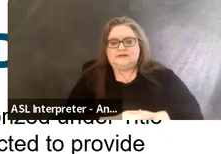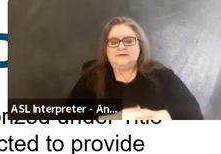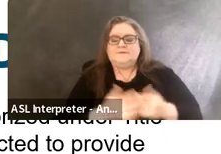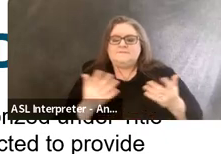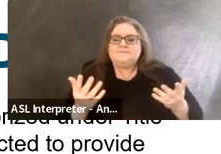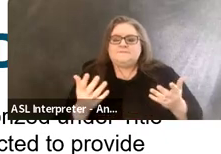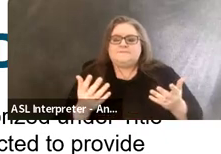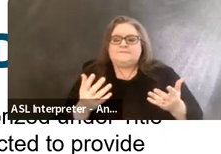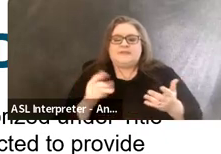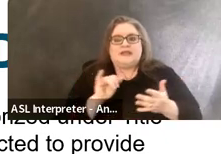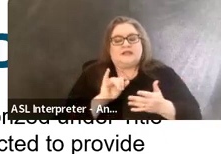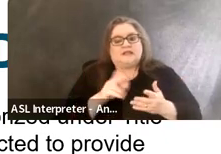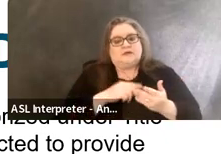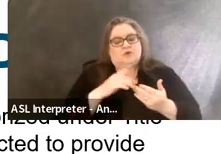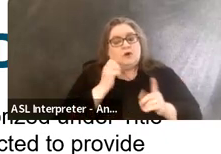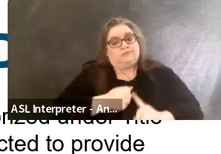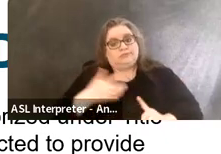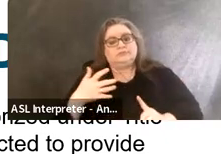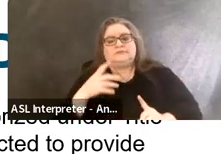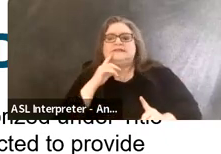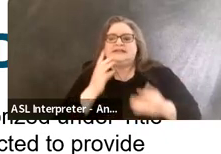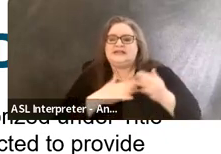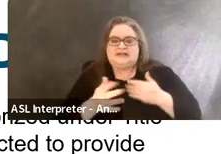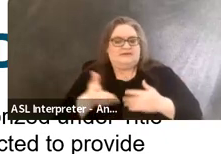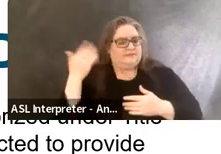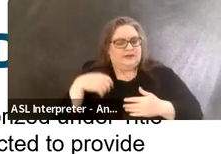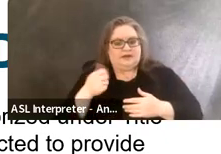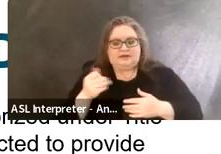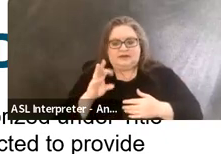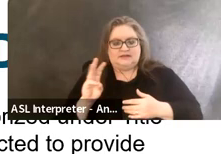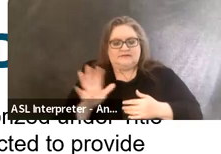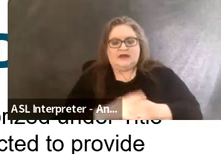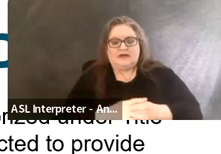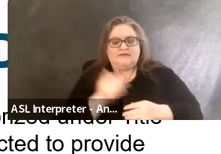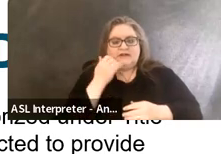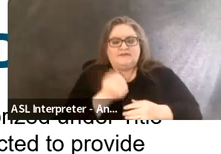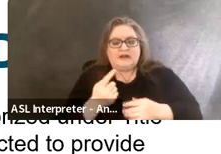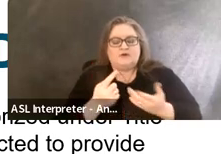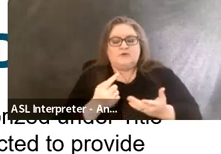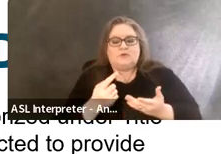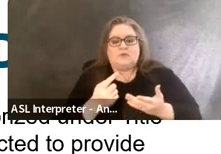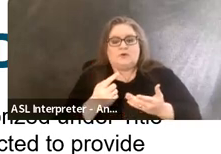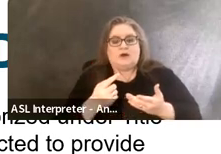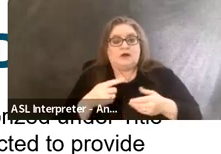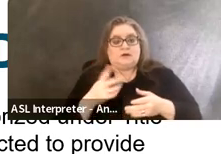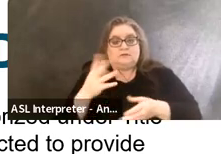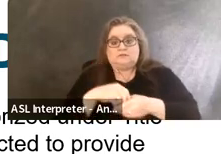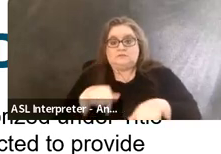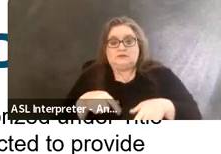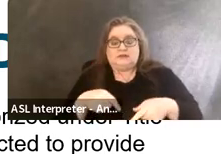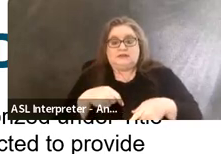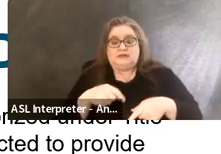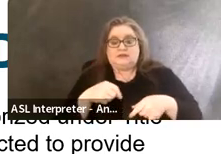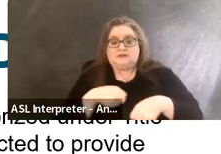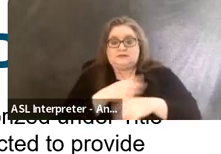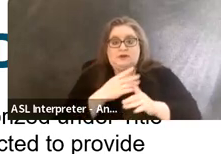a pretty expansive program even back in 1965. If there's anyone on the webinar from Hawaii, a shout